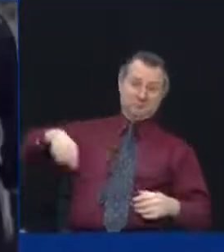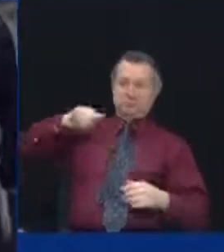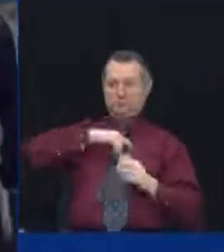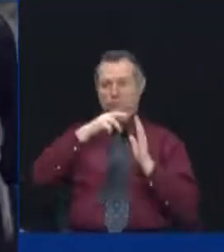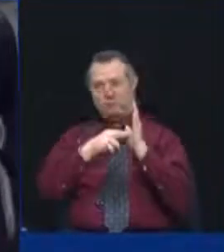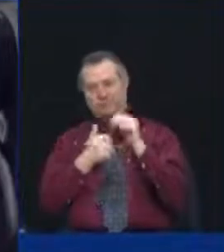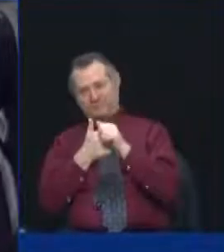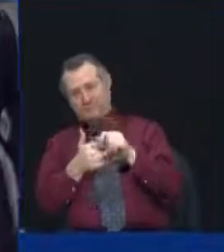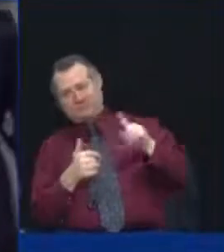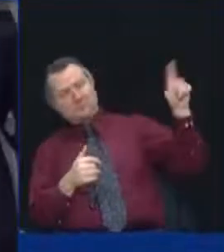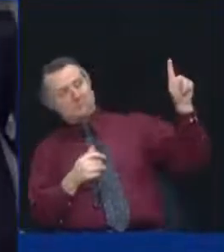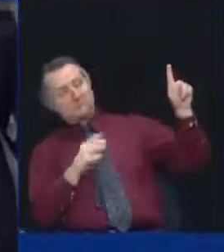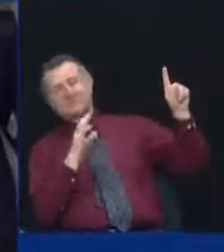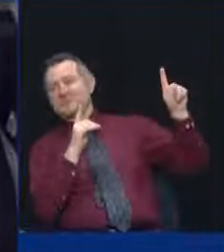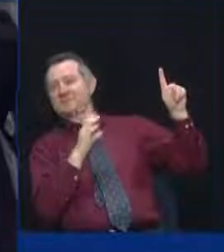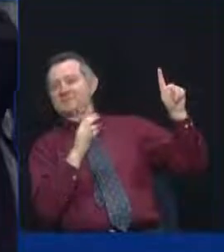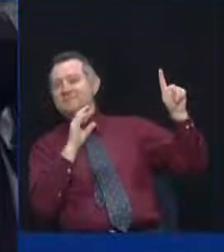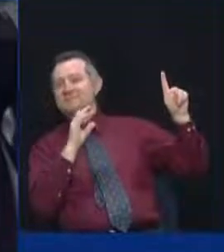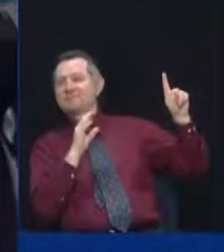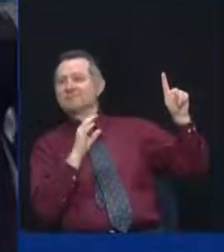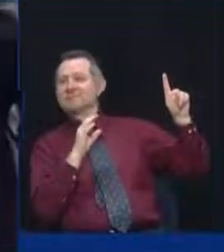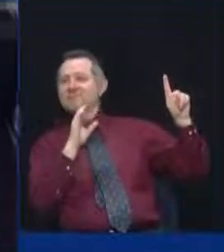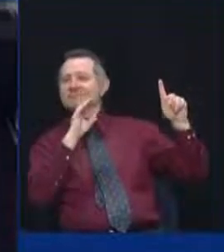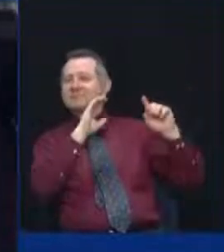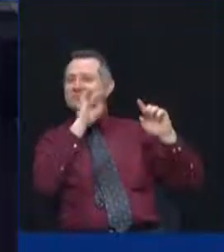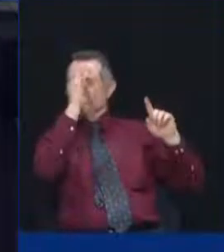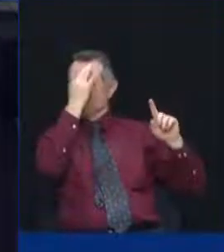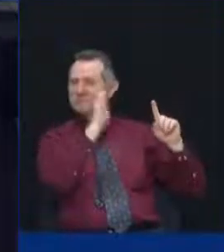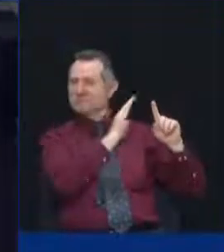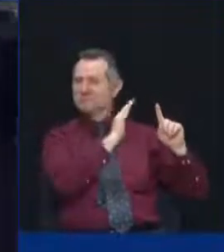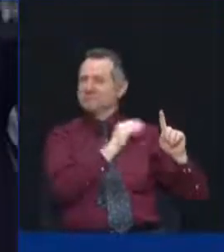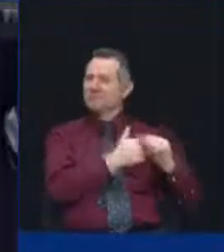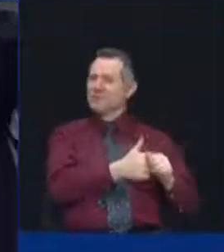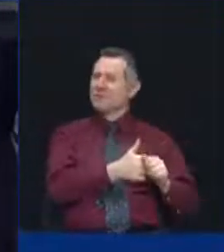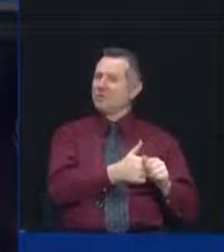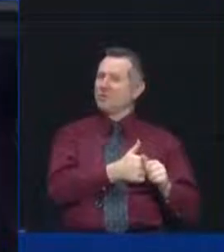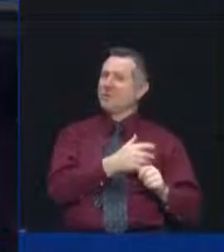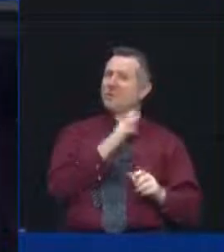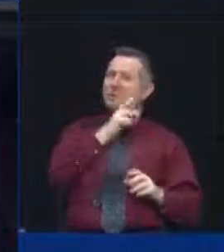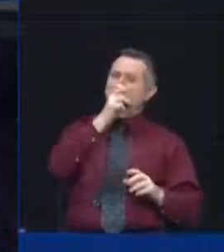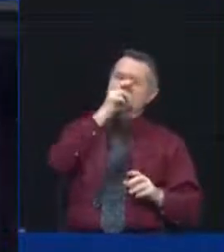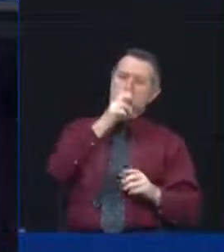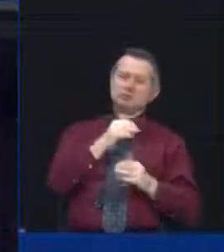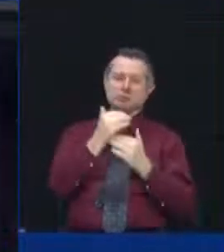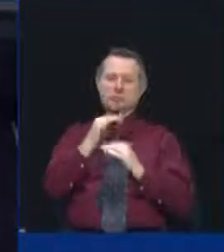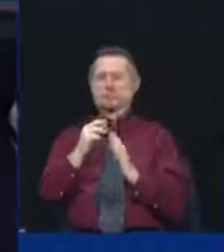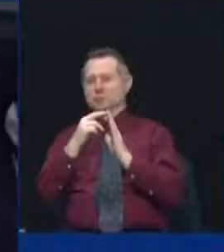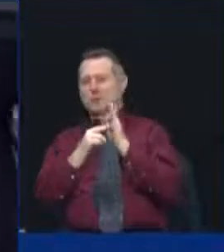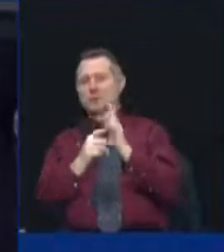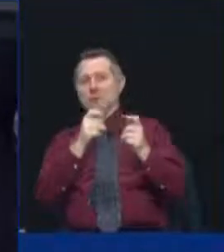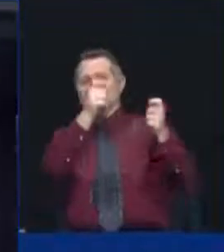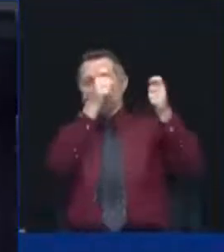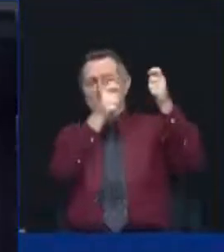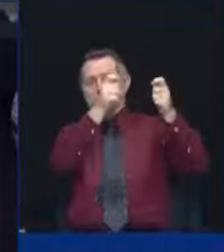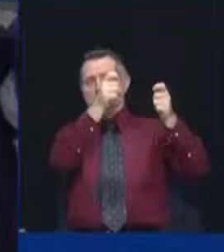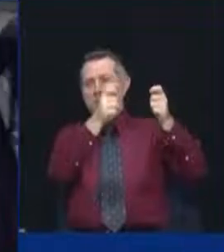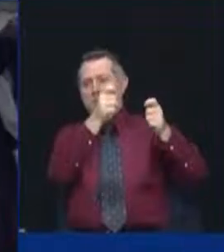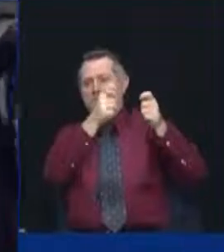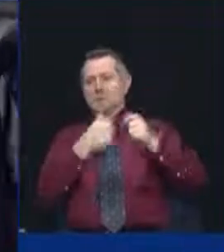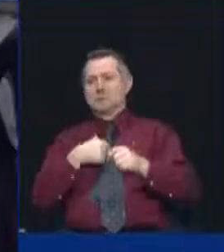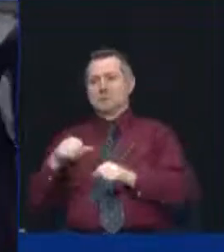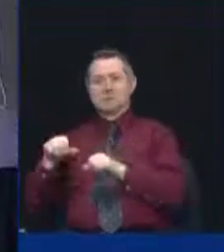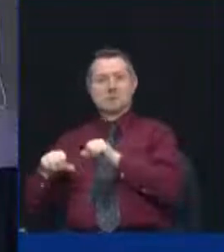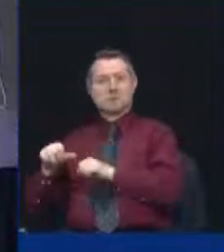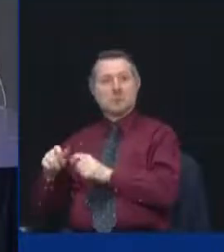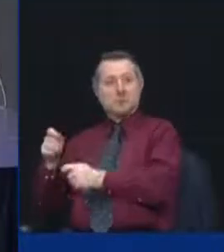all is based on, and that's why the restrictions also are changing over time, right? As the disease evolves, as the science